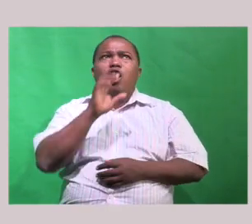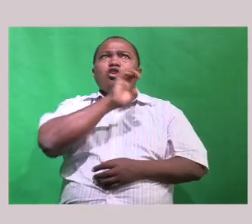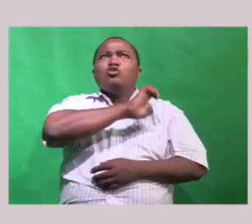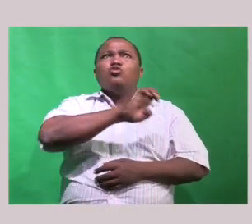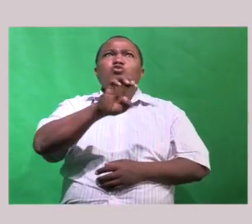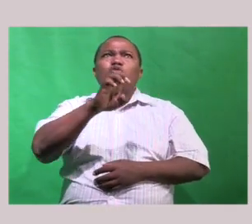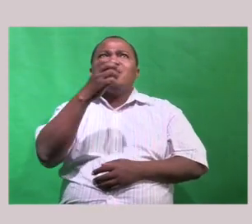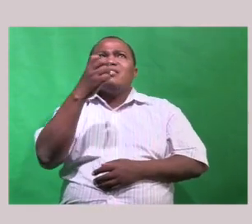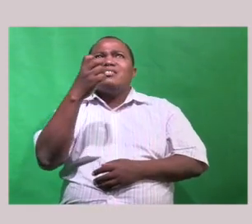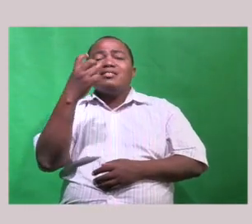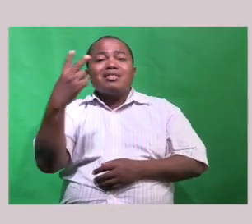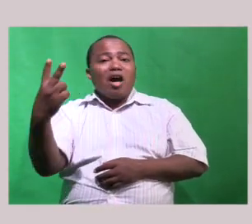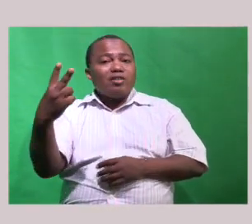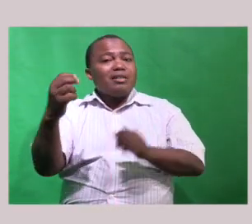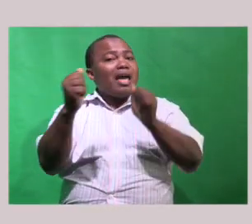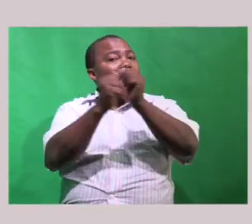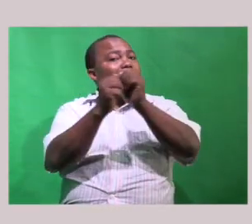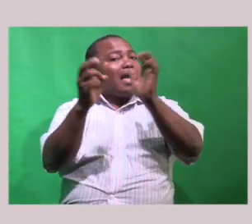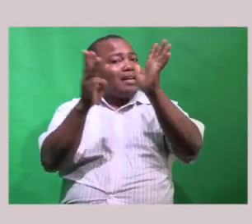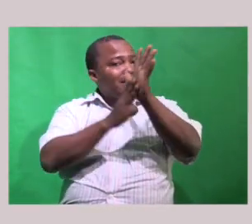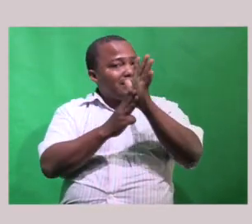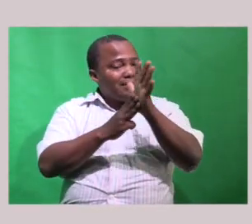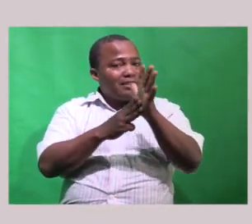2018 Tanzania shillings X,